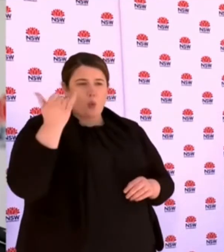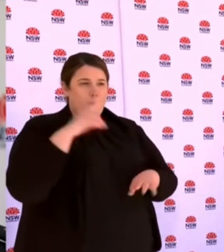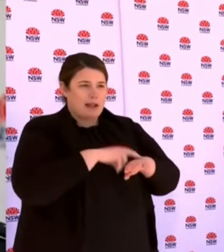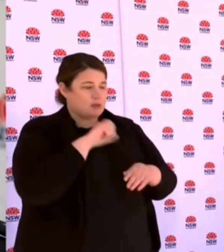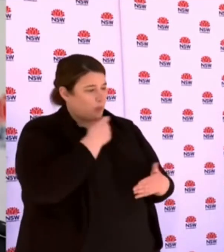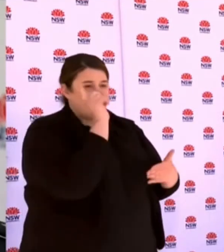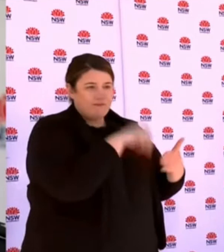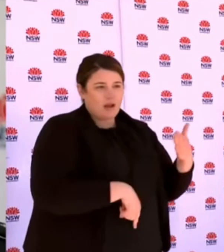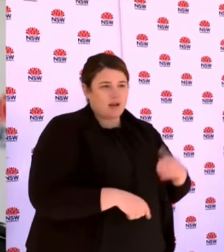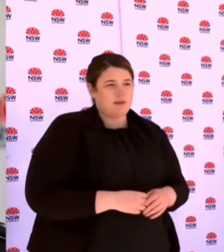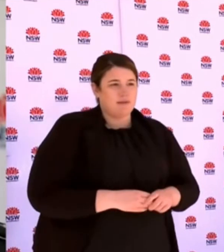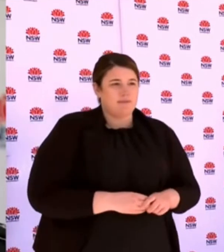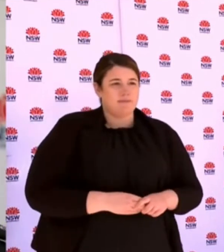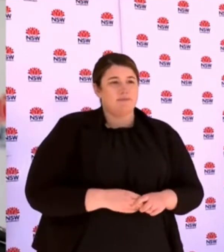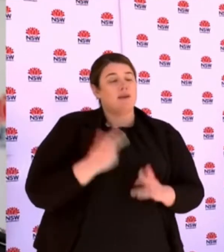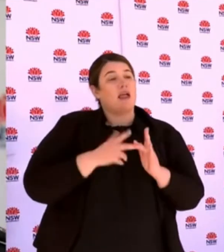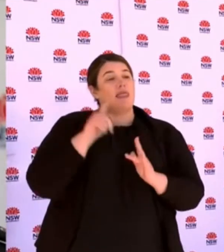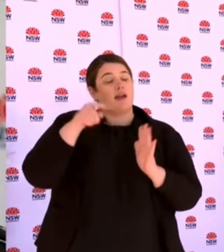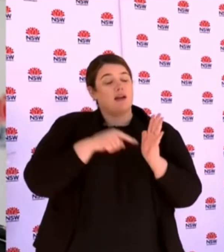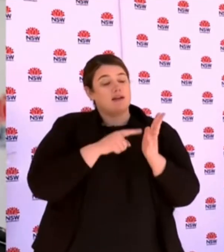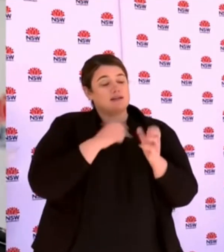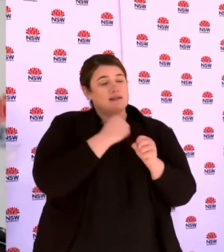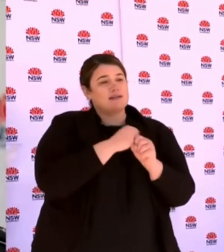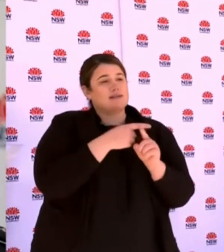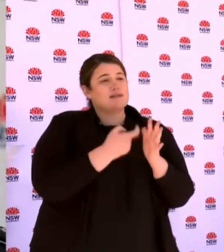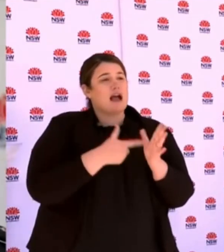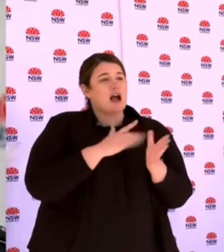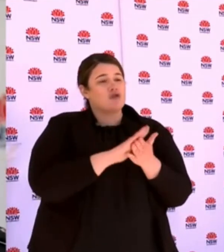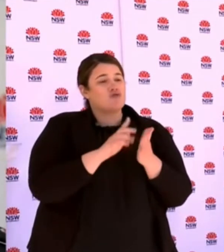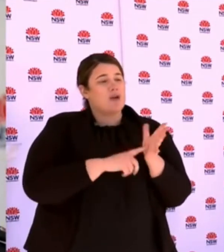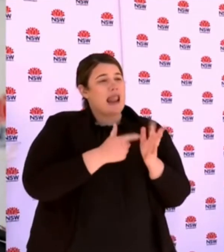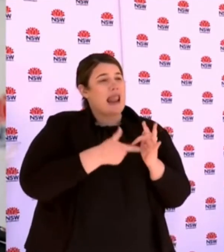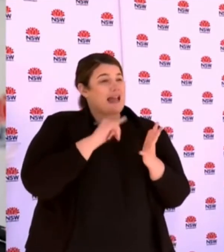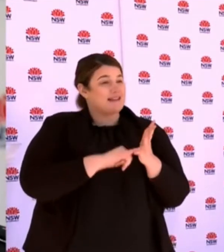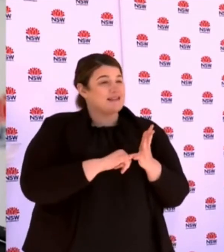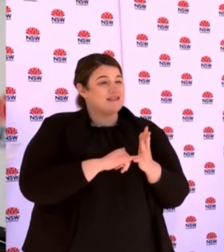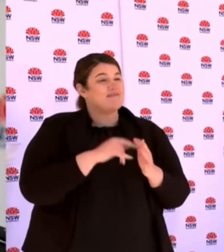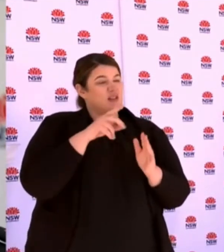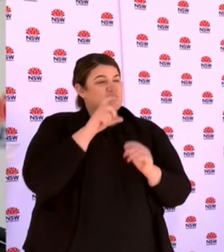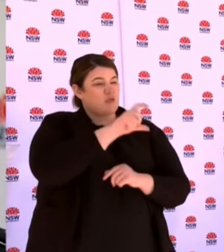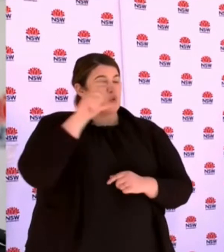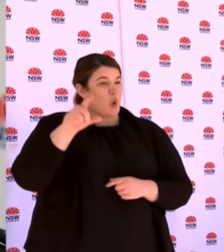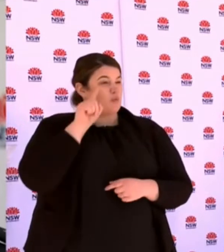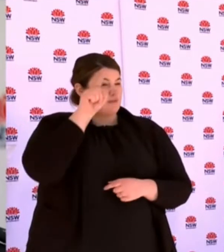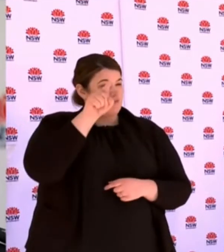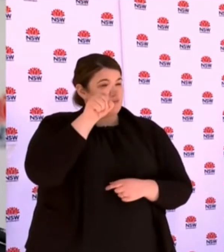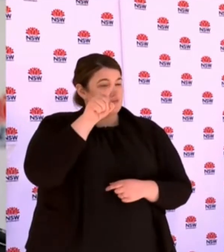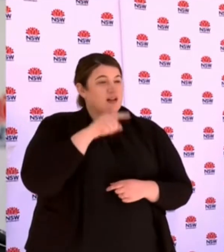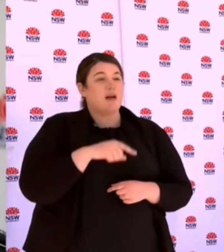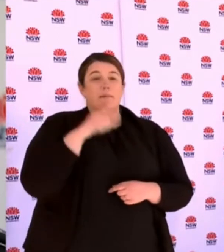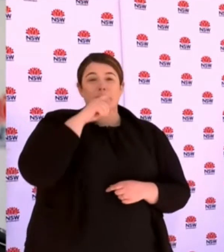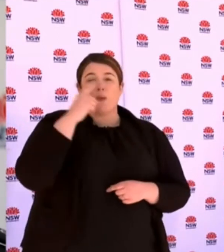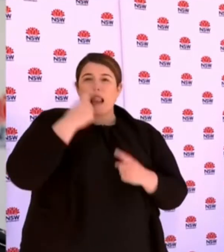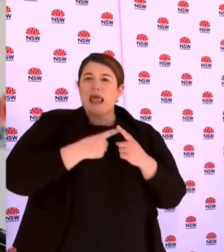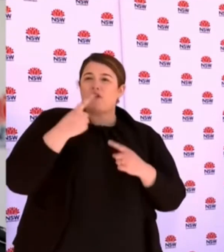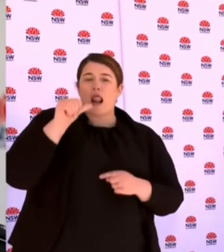take action. The other one of interest was at Tuggerah Lakes, where a group of people around 11 p.m. last night decided that they would leave their home, go